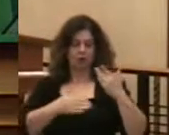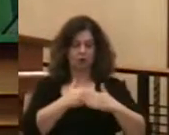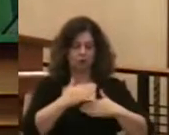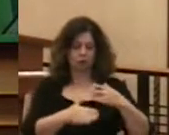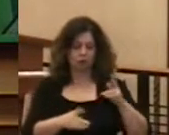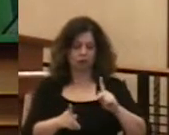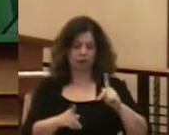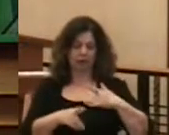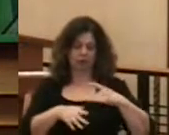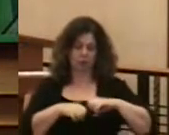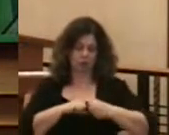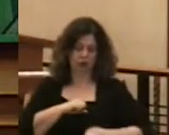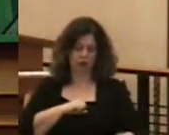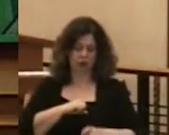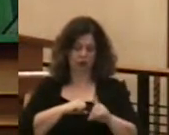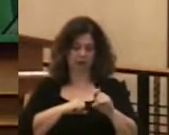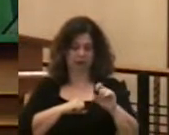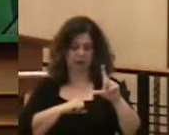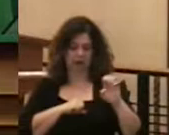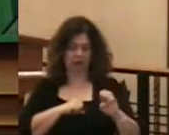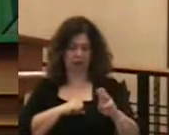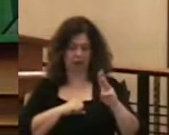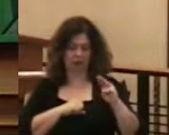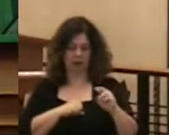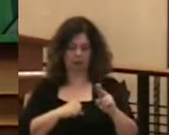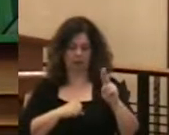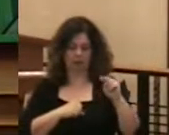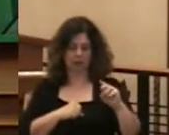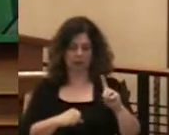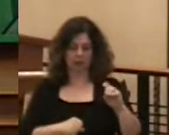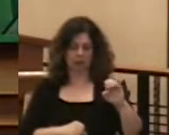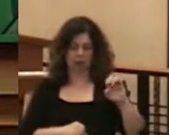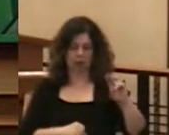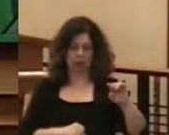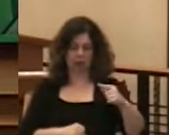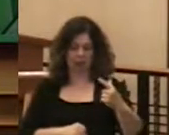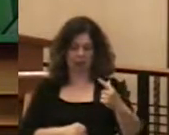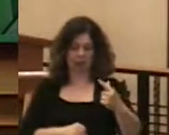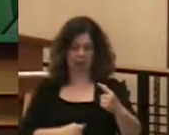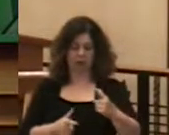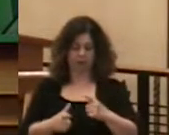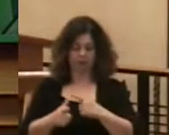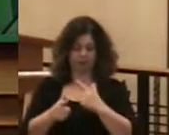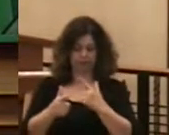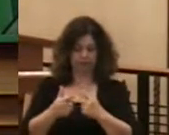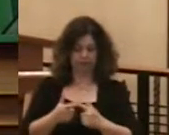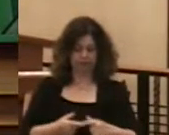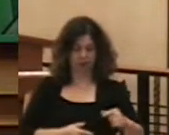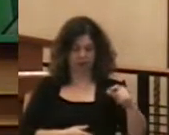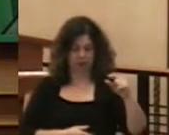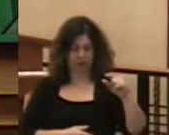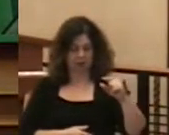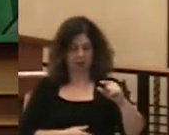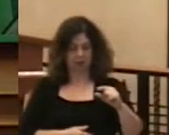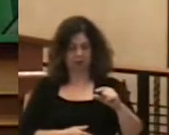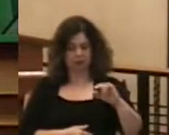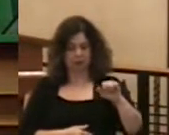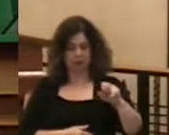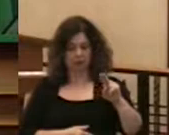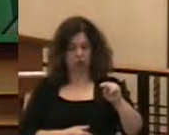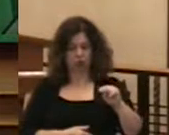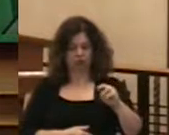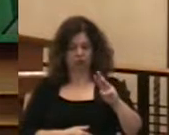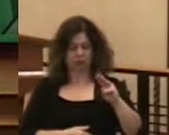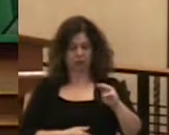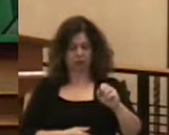Walzer, Dale Mundall in the loss of Helen, Jim Tackman and Jean Marconette as each grieve the loss of their